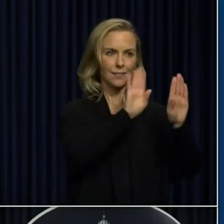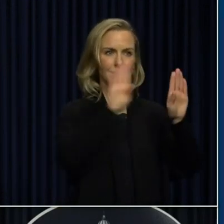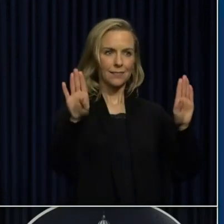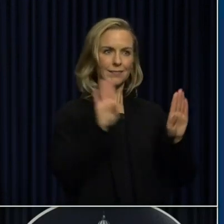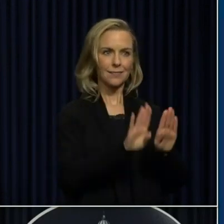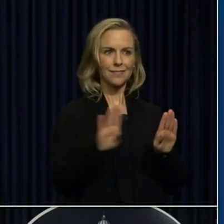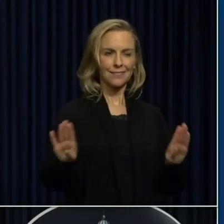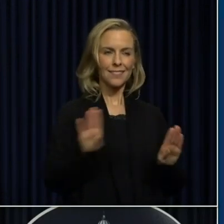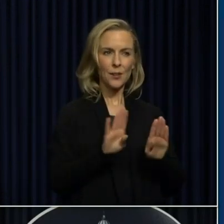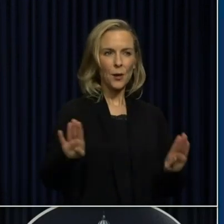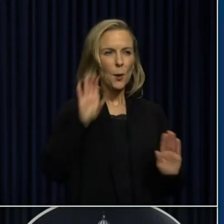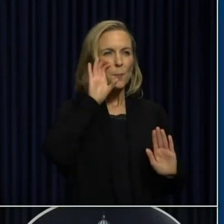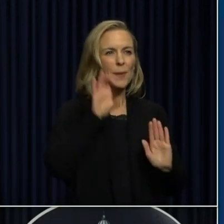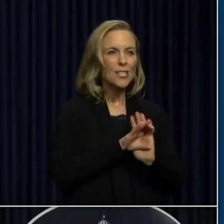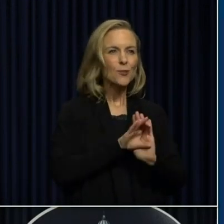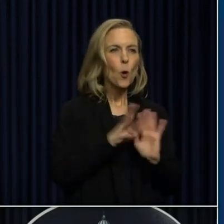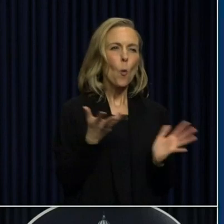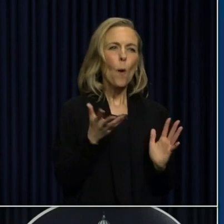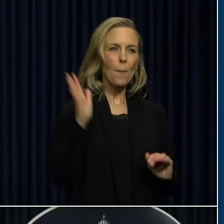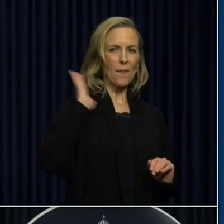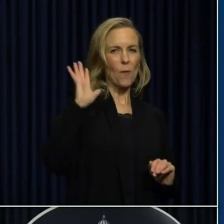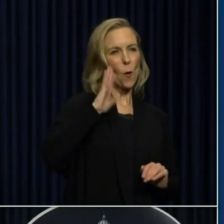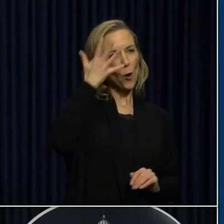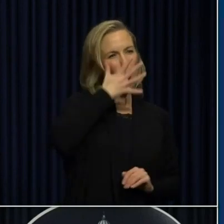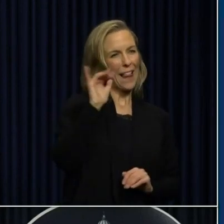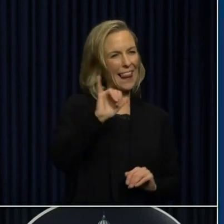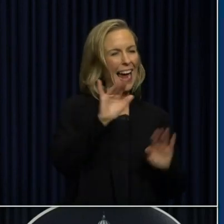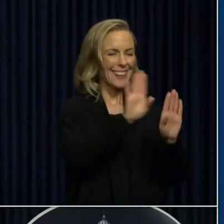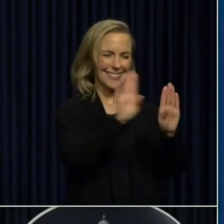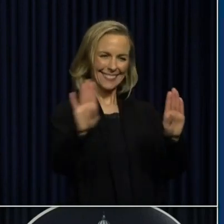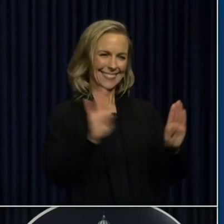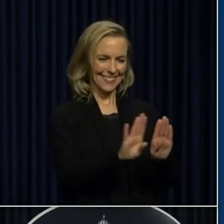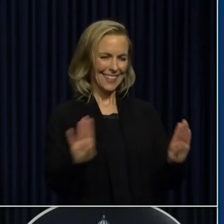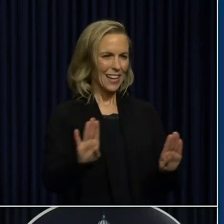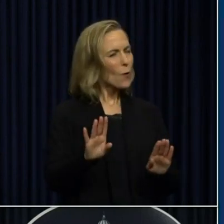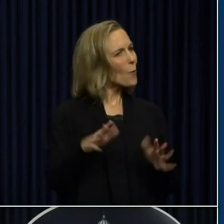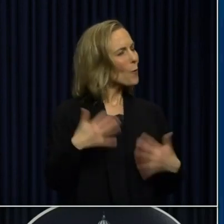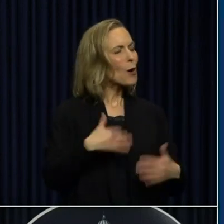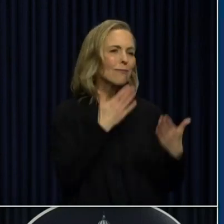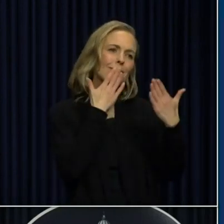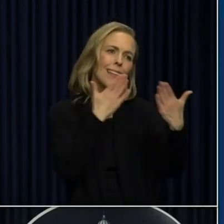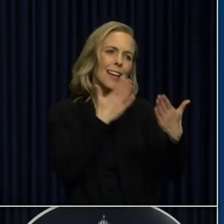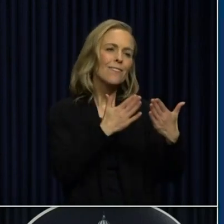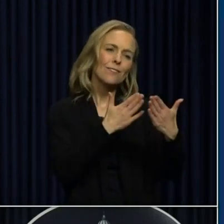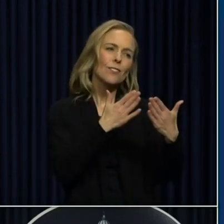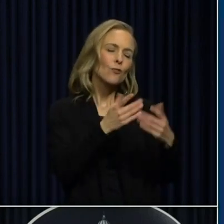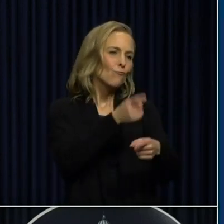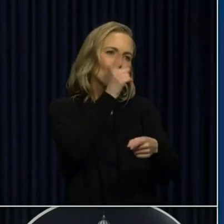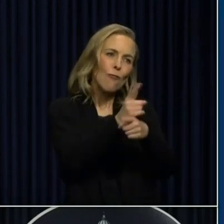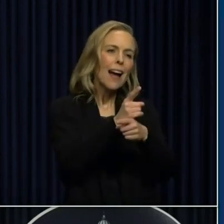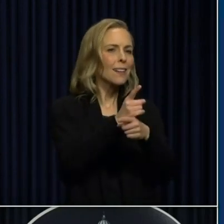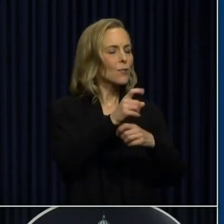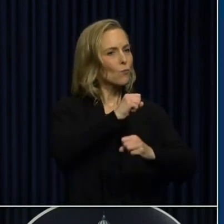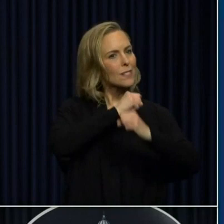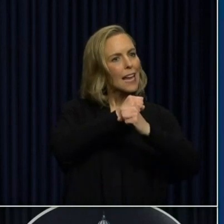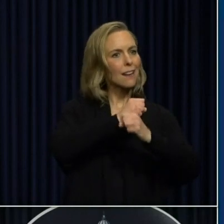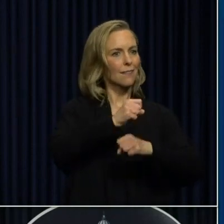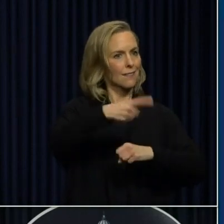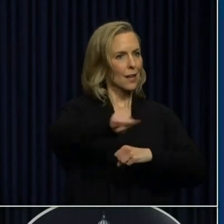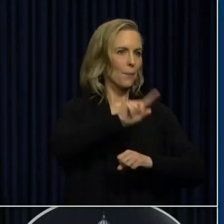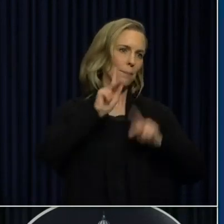what the congregation looked like. I want to thank them for doing the right thing to protect their congregation like so many others